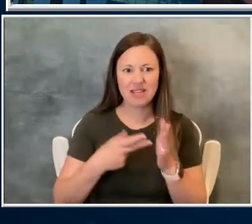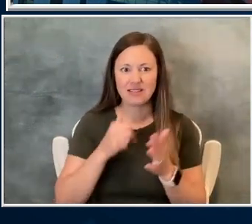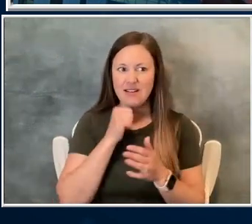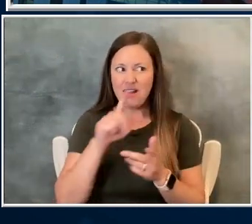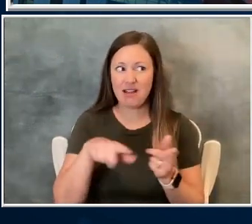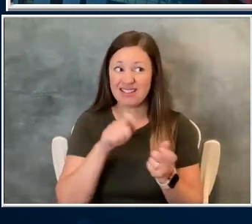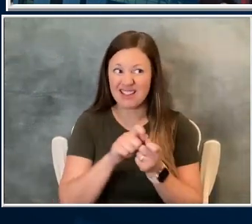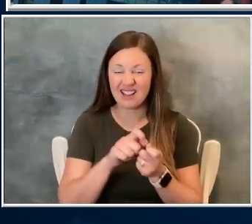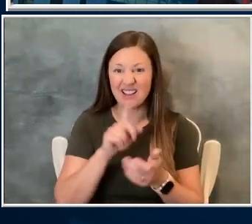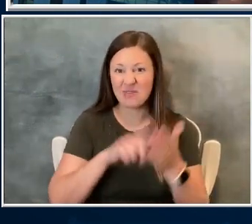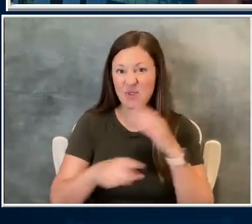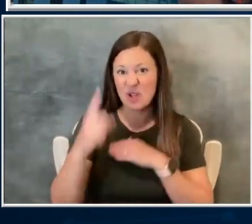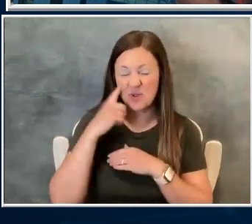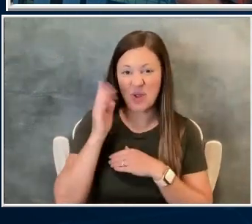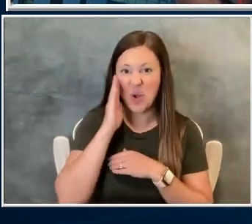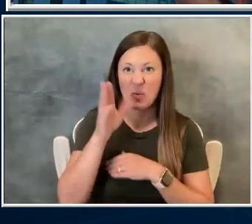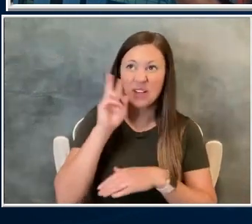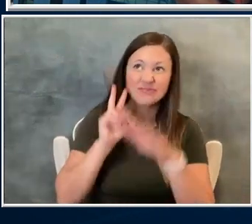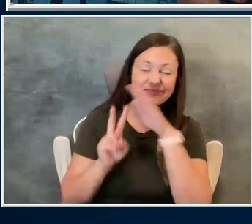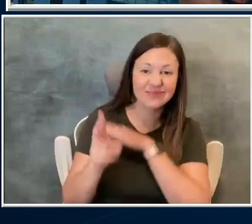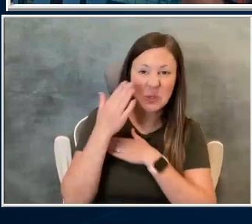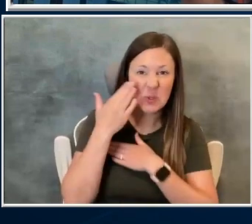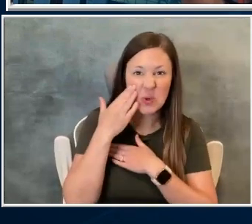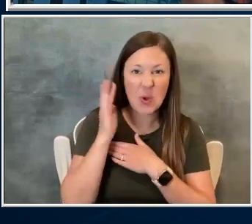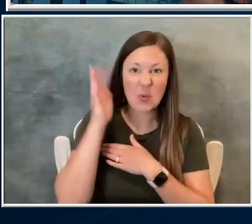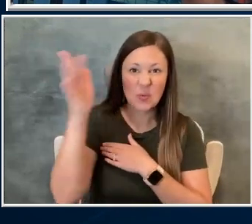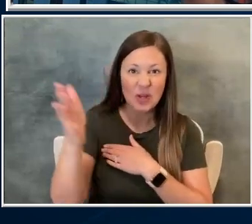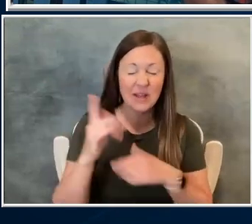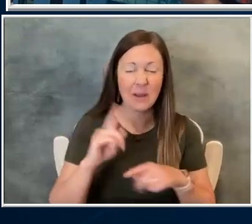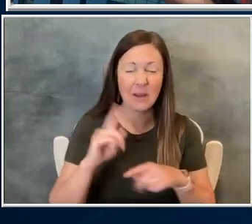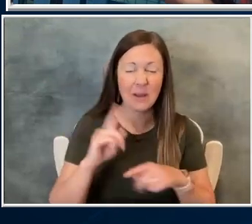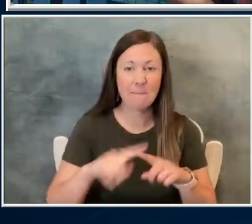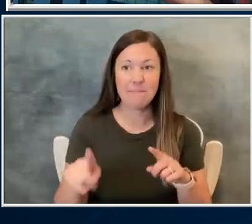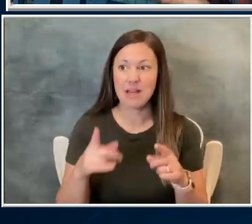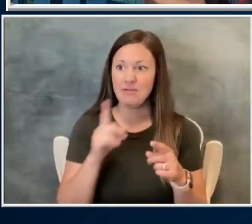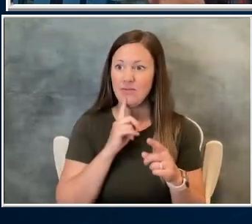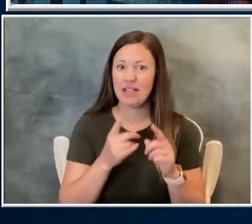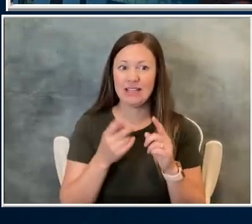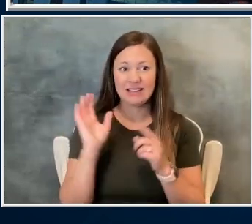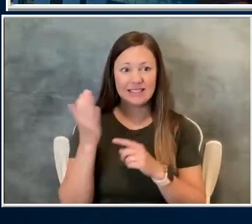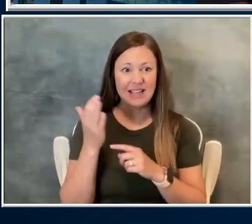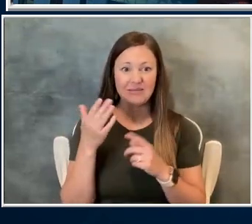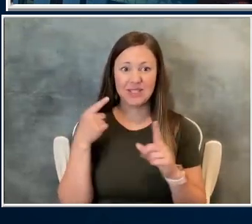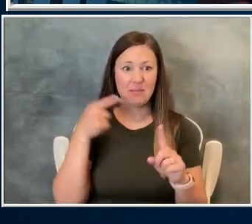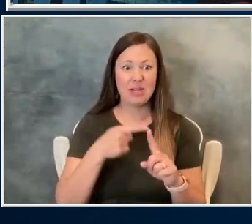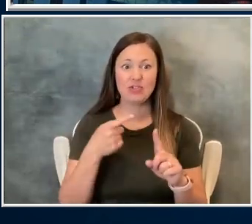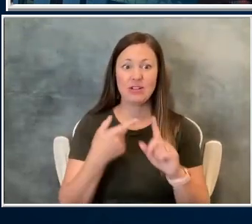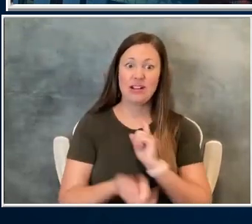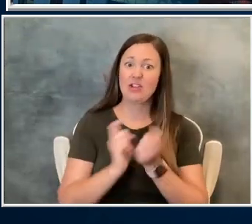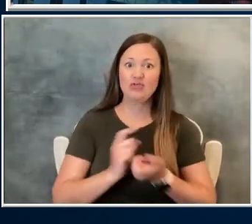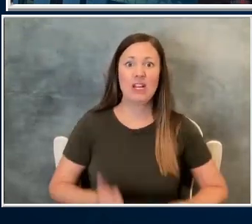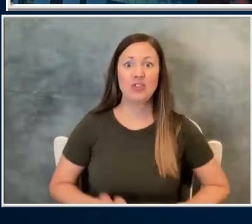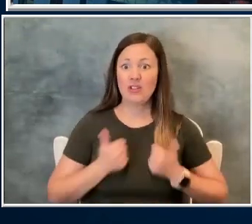it turns out this mission is just completely actually changed your life even more.